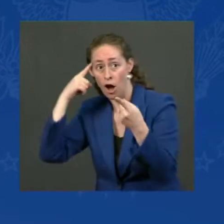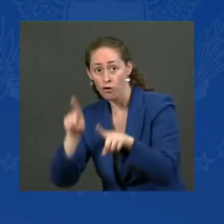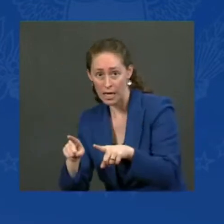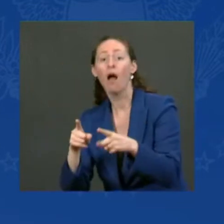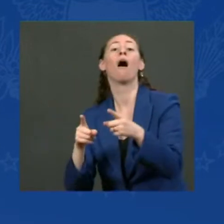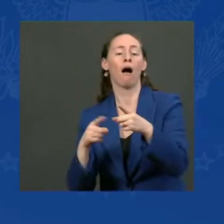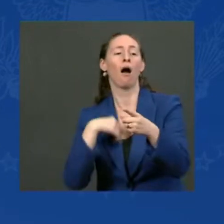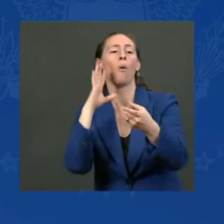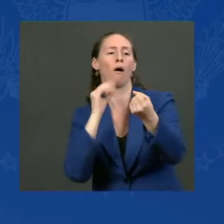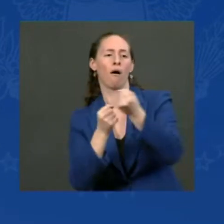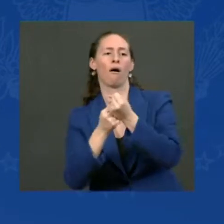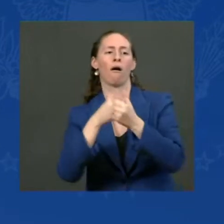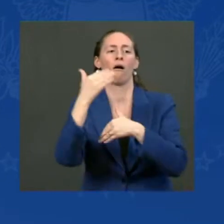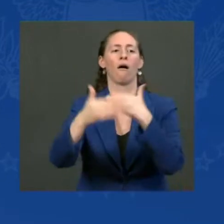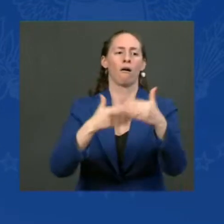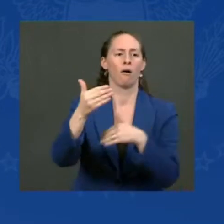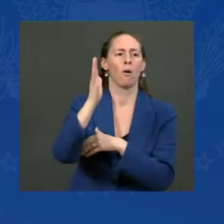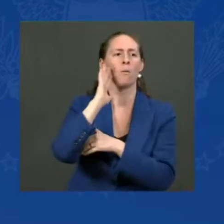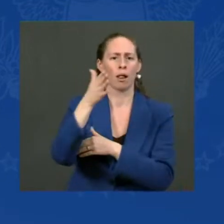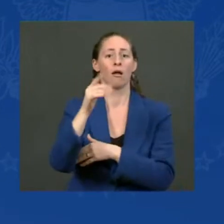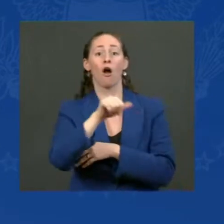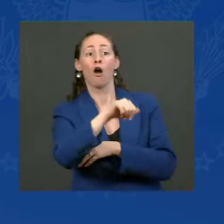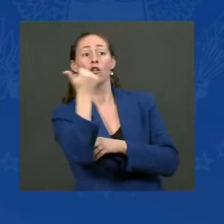partnership with our allies.